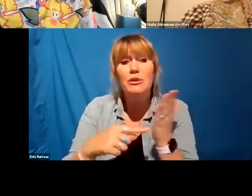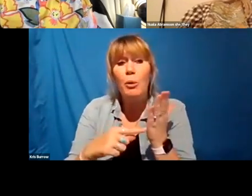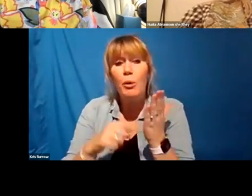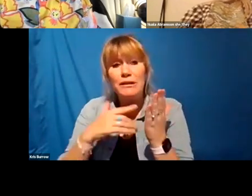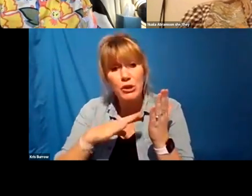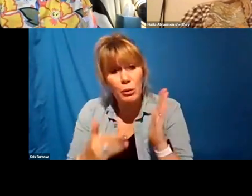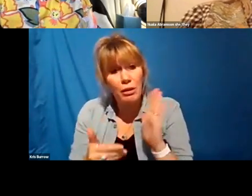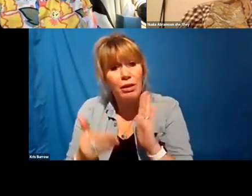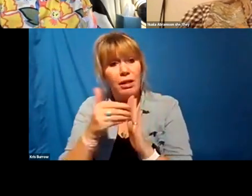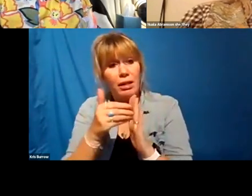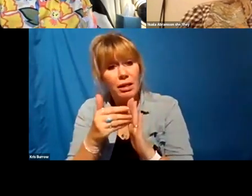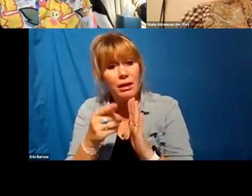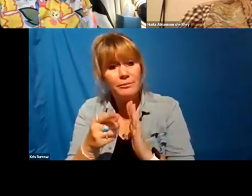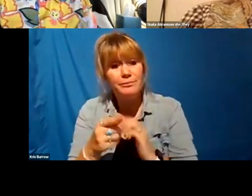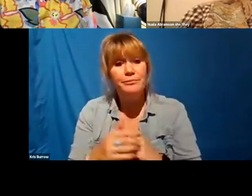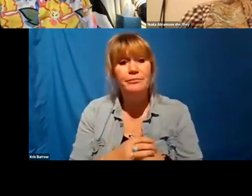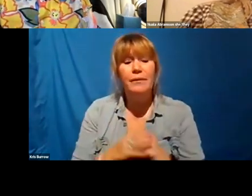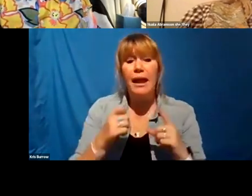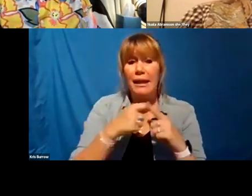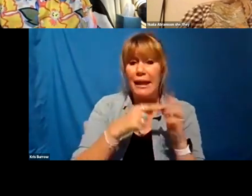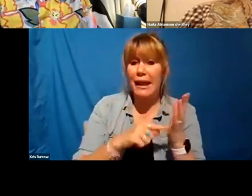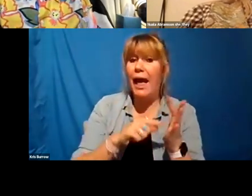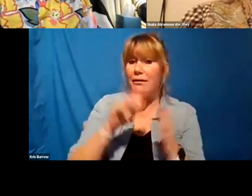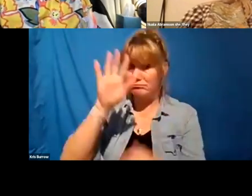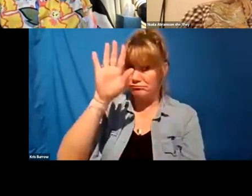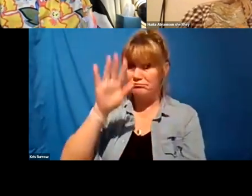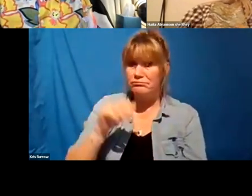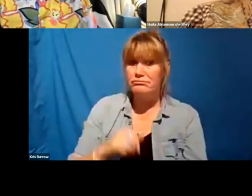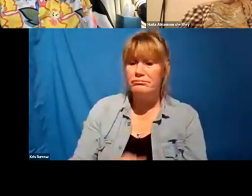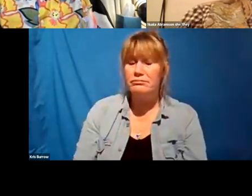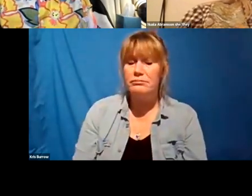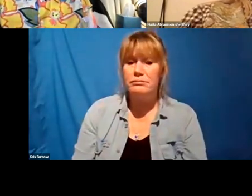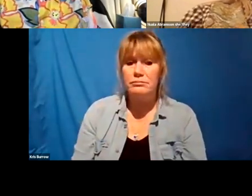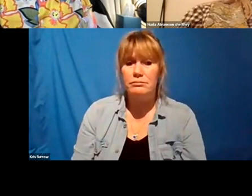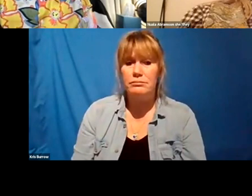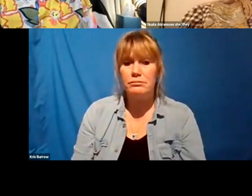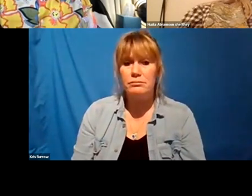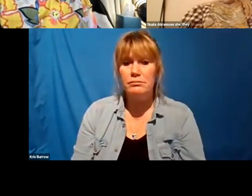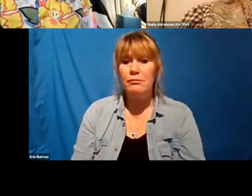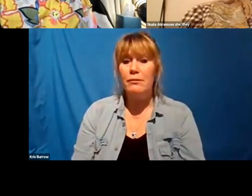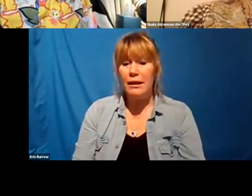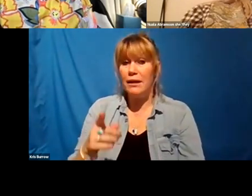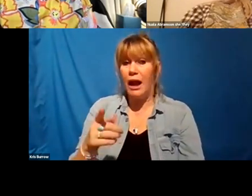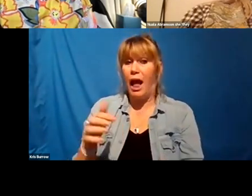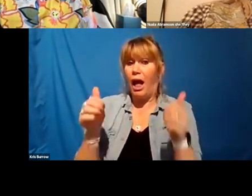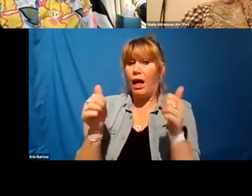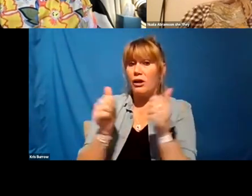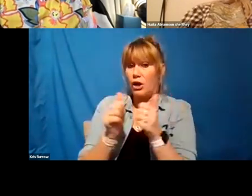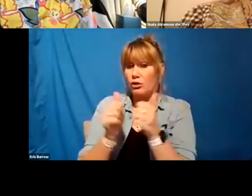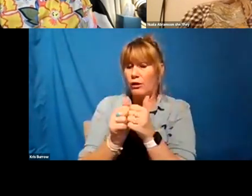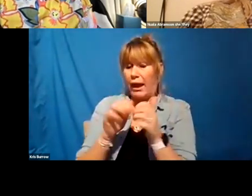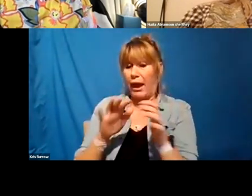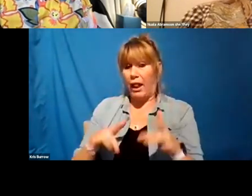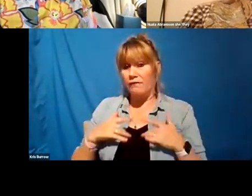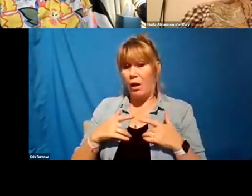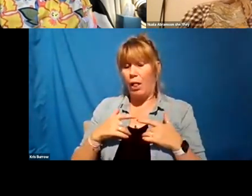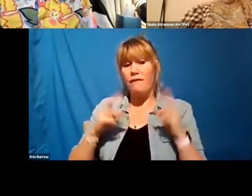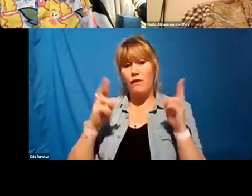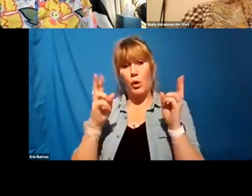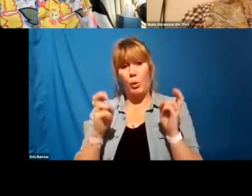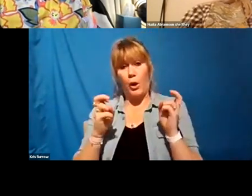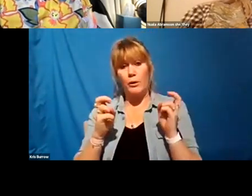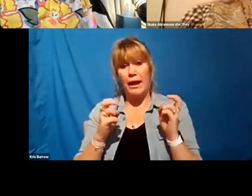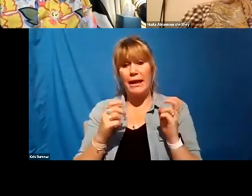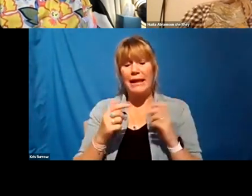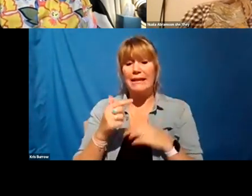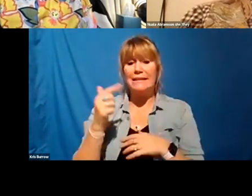Yeah, just to pick up on what Nuala was saying, that I've got a quote here that's in